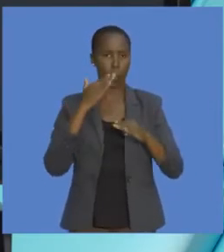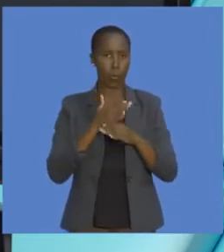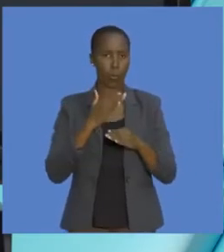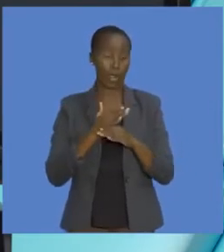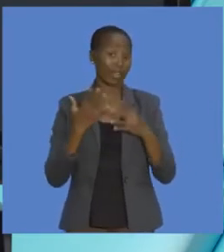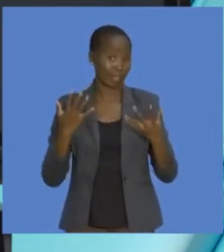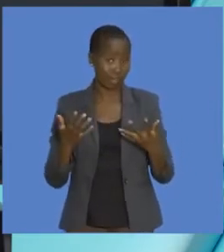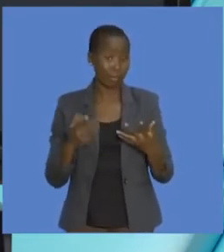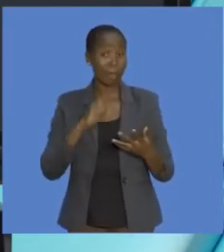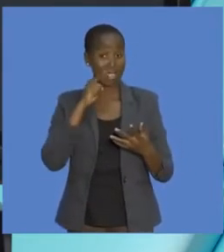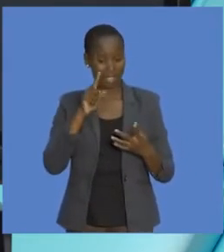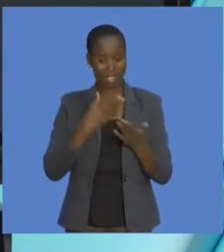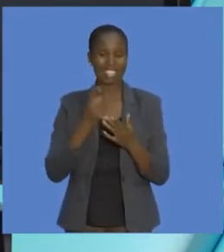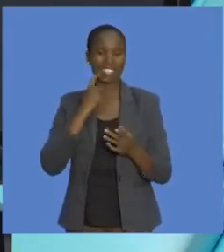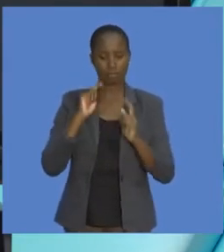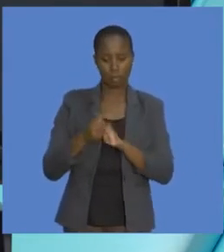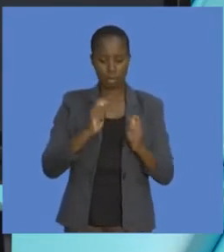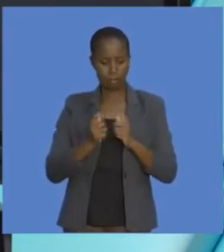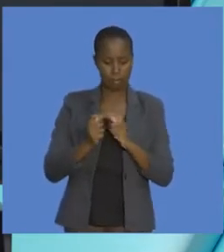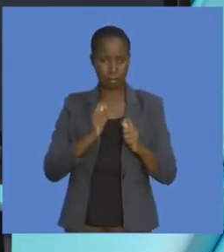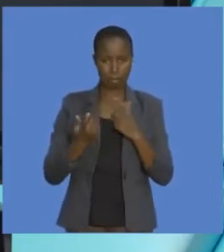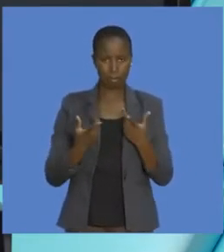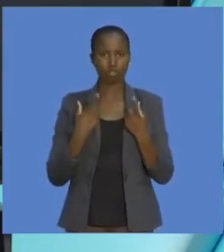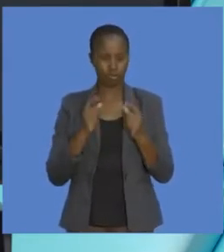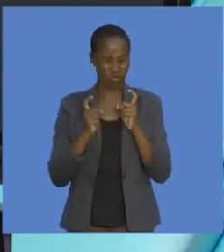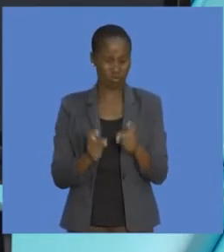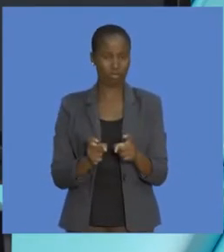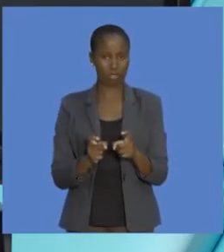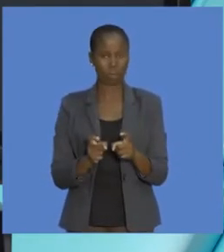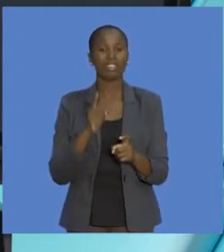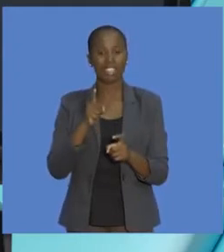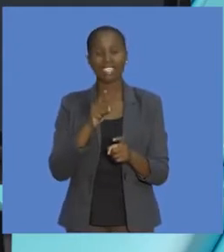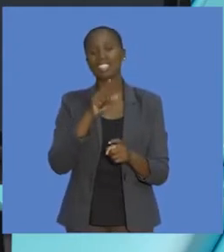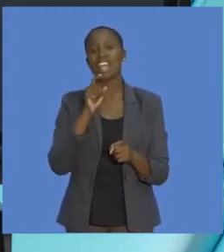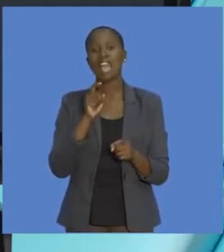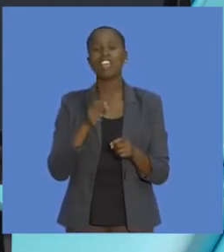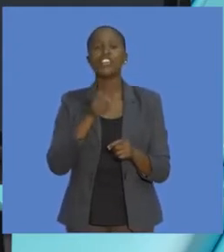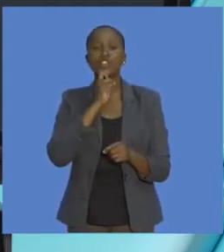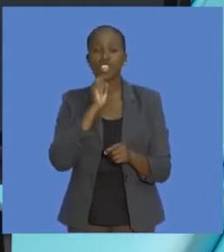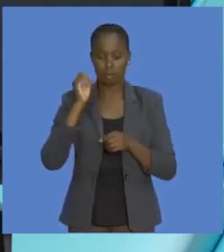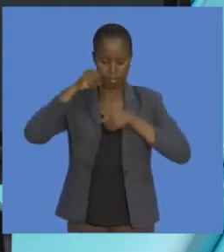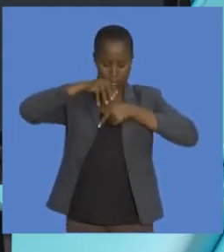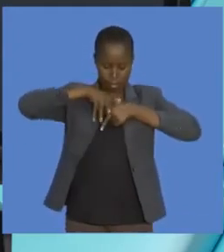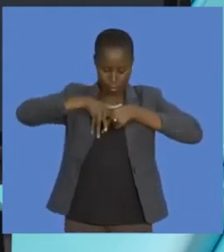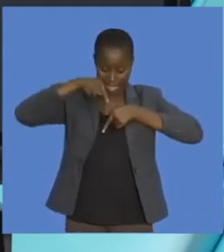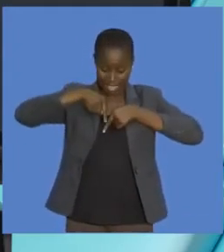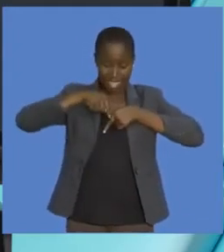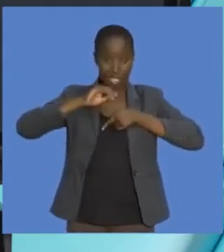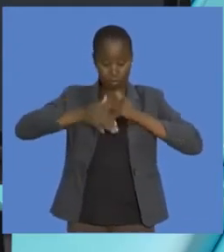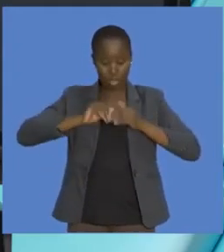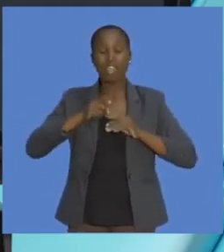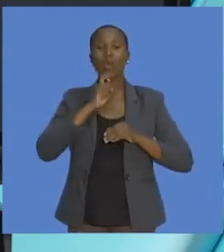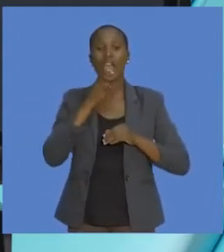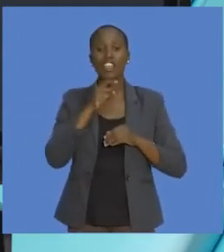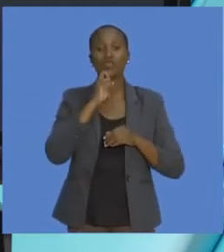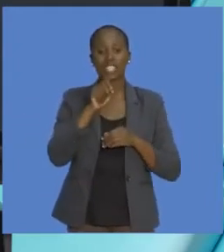change. And that's through impulses that travel in neurons. And these are, as I said, that travel extremely rapidly. And